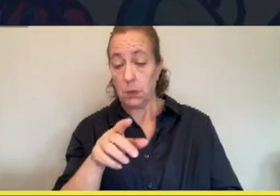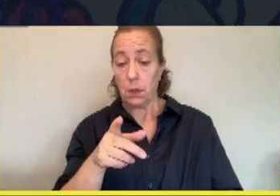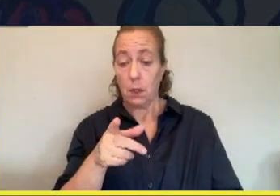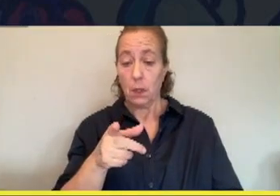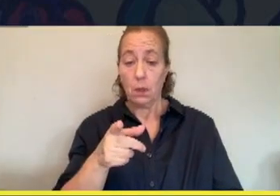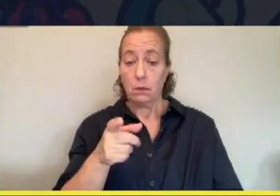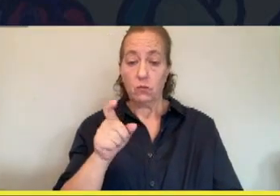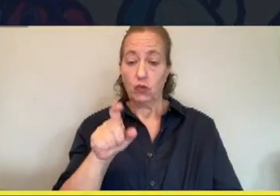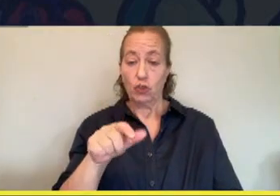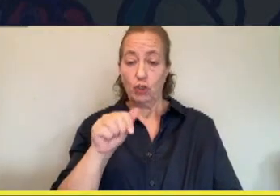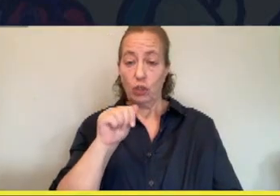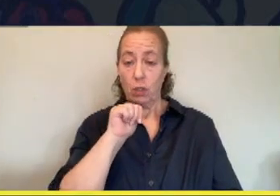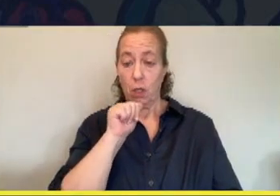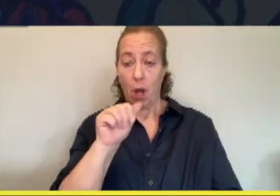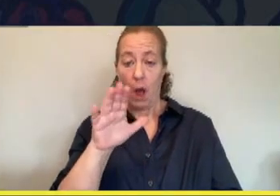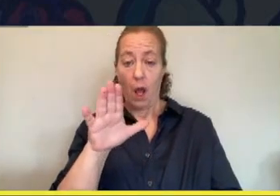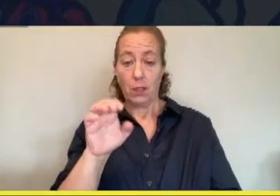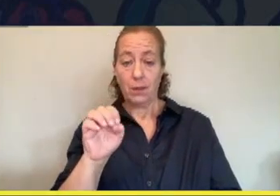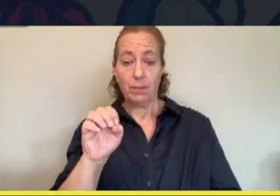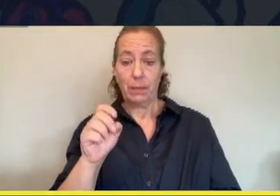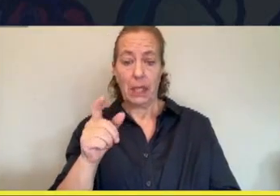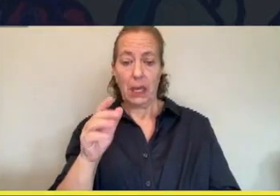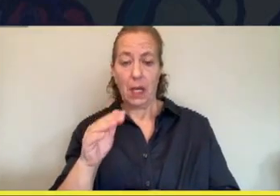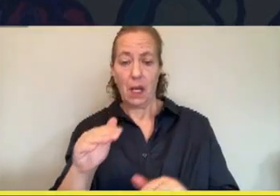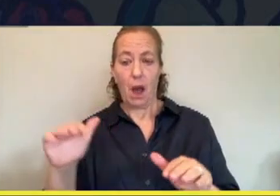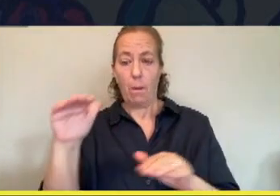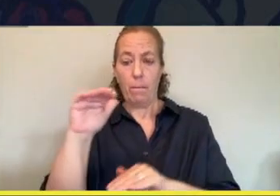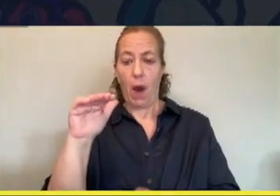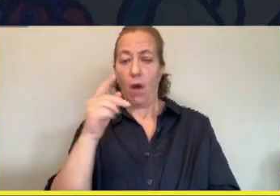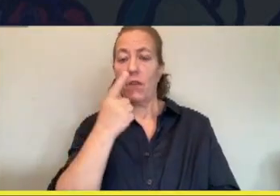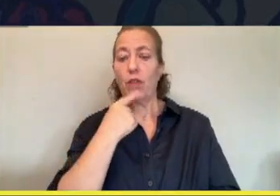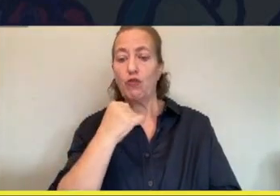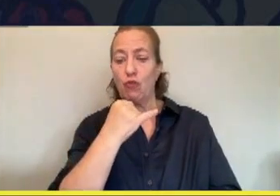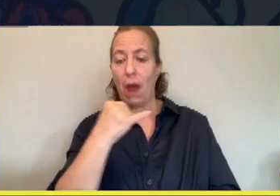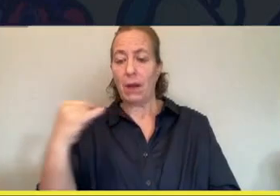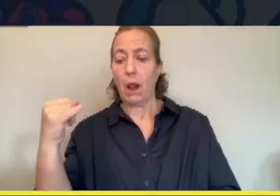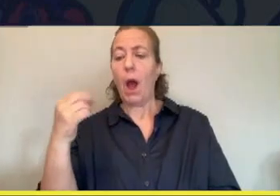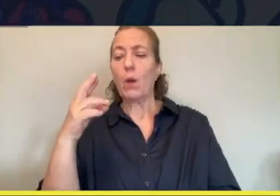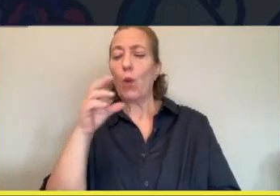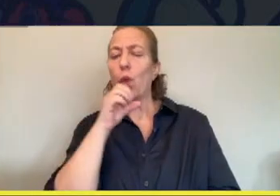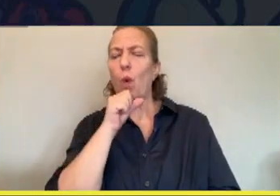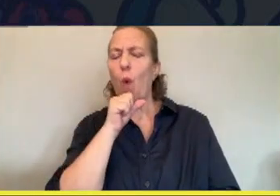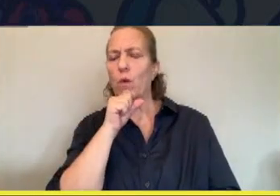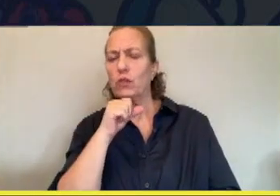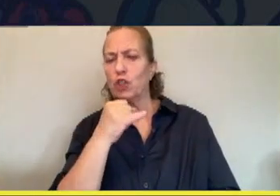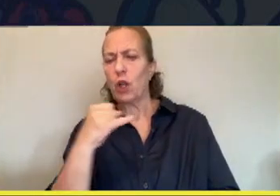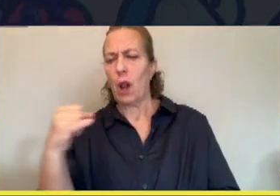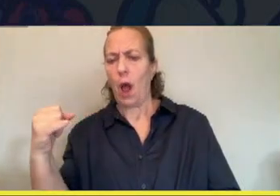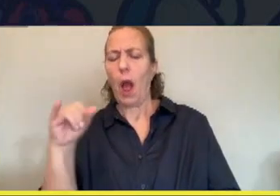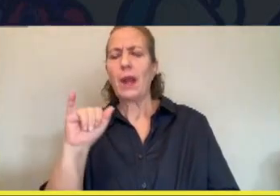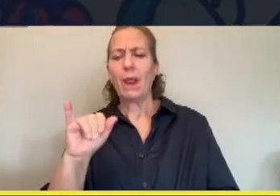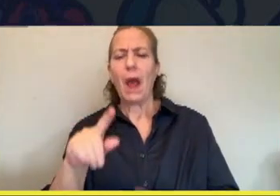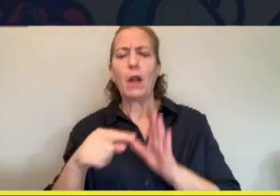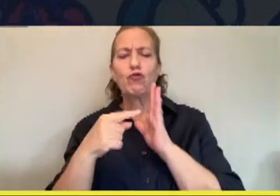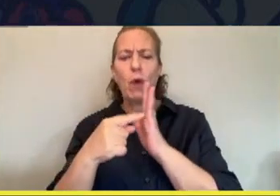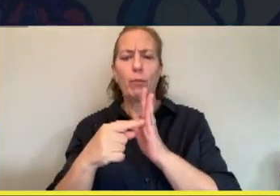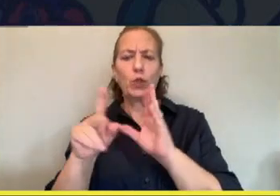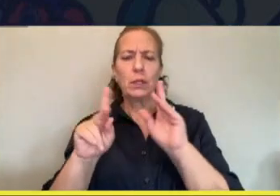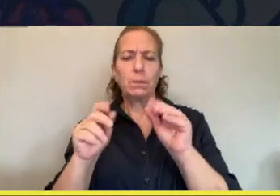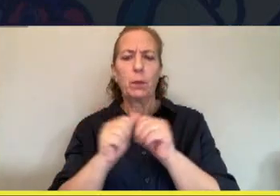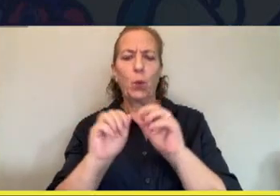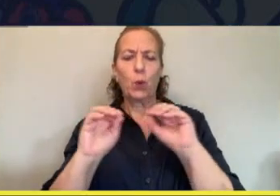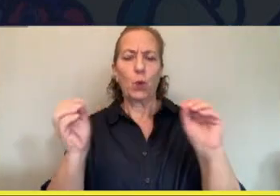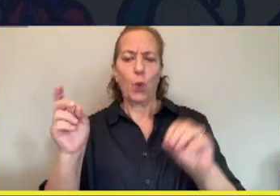shouldn't be above the red line here or the orange line here, which represents people with no disability as a reference